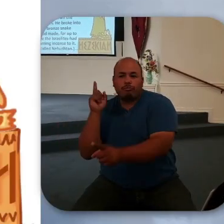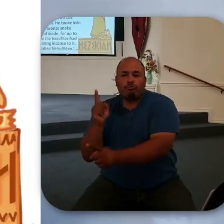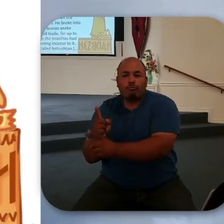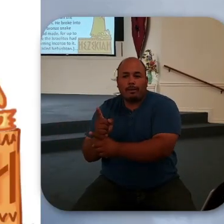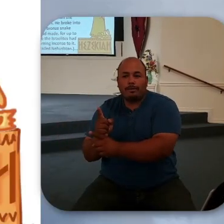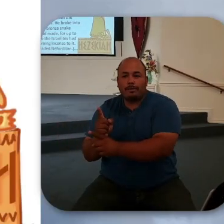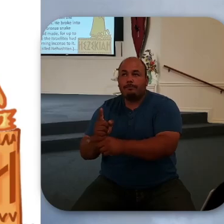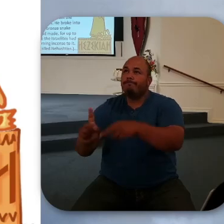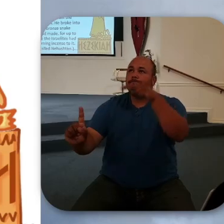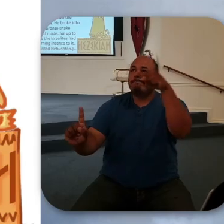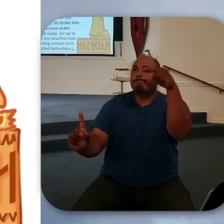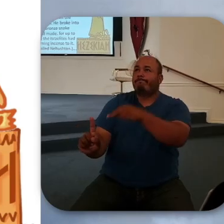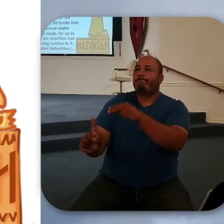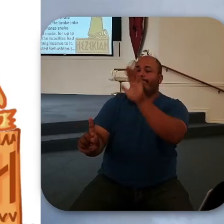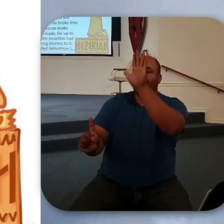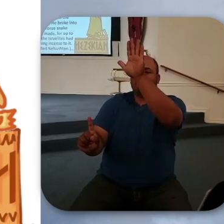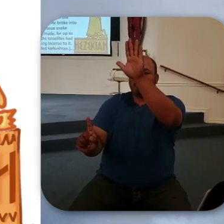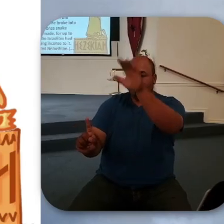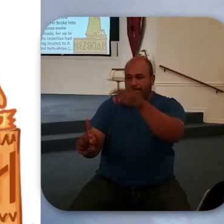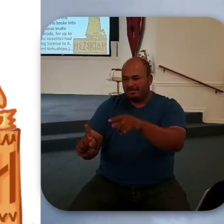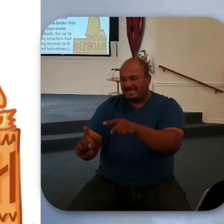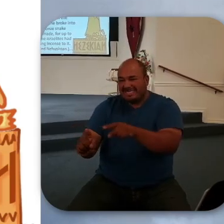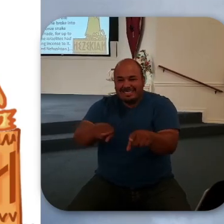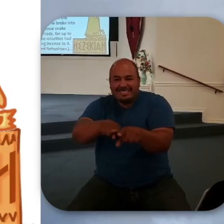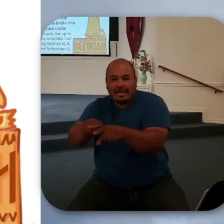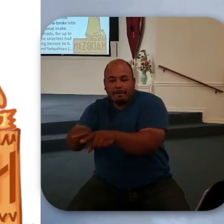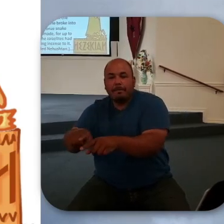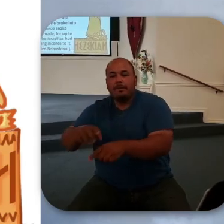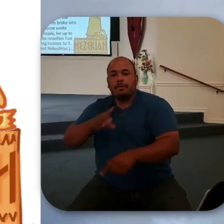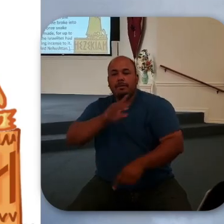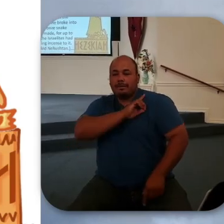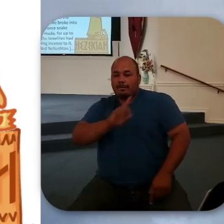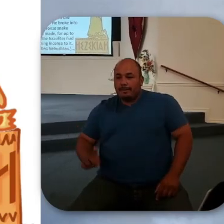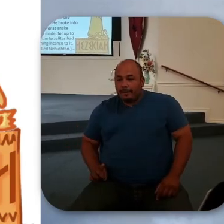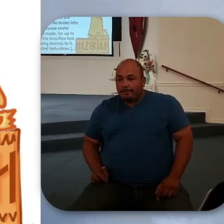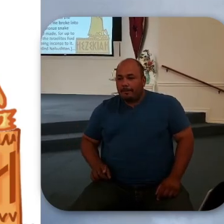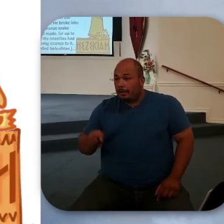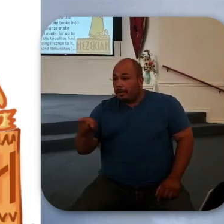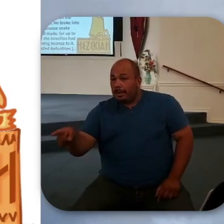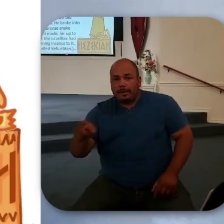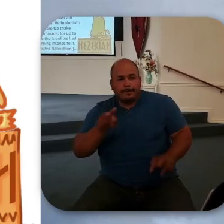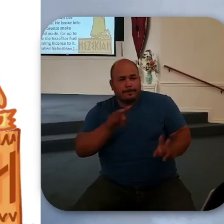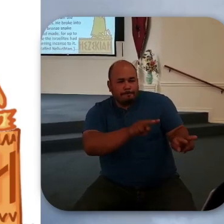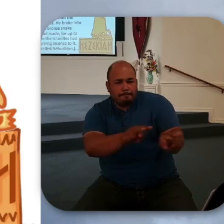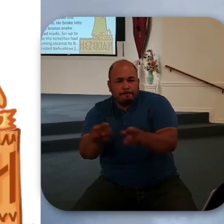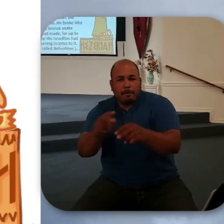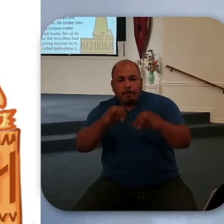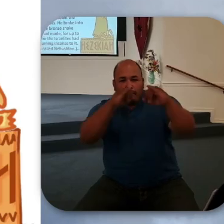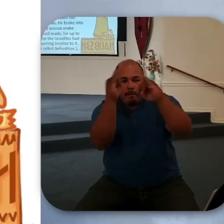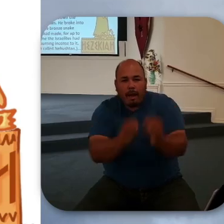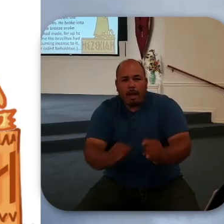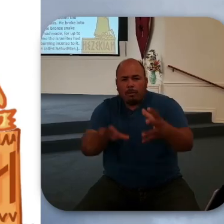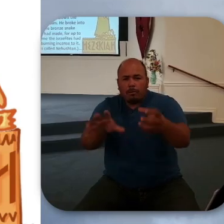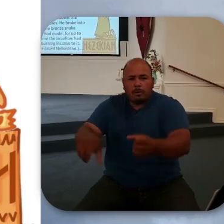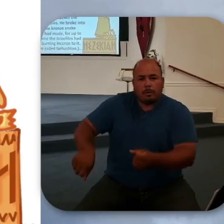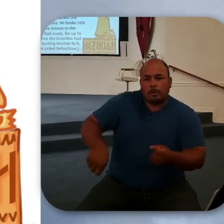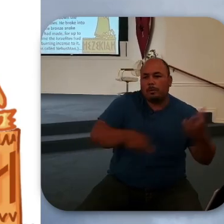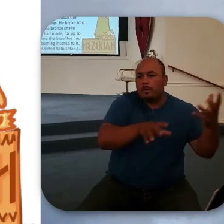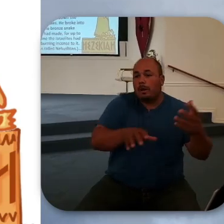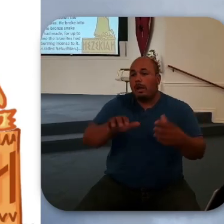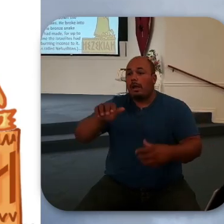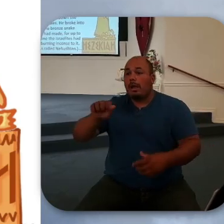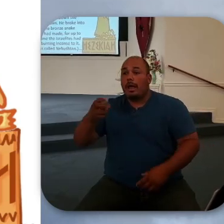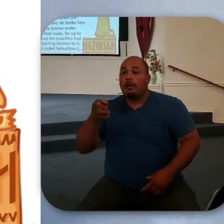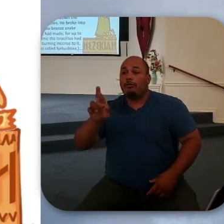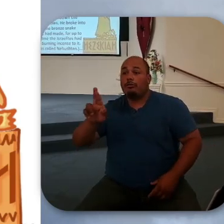father David had done. He removed the high places, smashed the sacred stones, and cut down the Asherah poles.